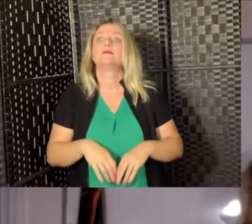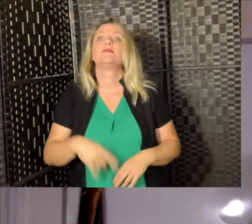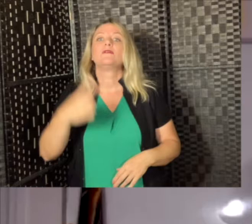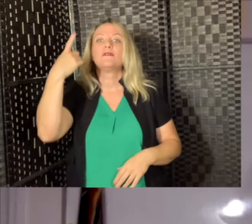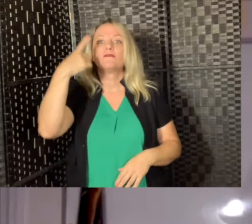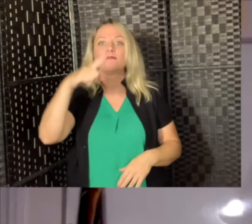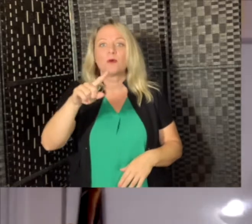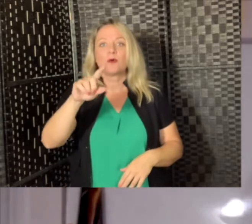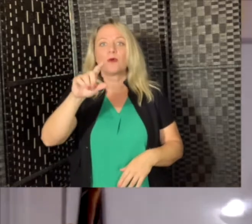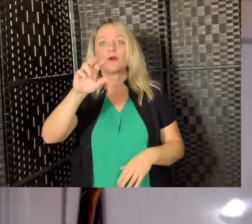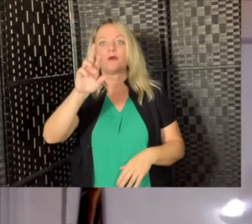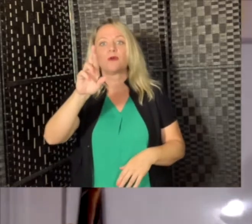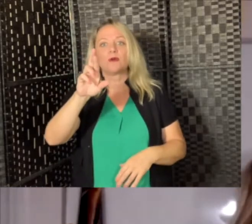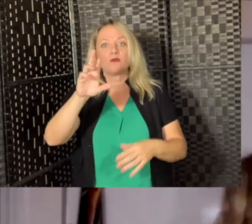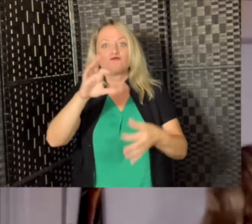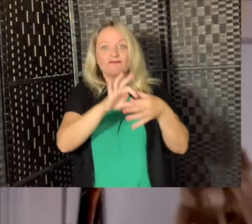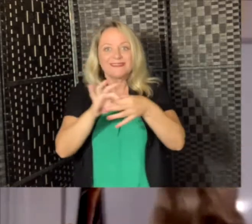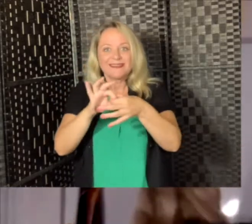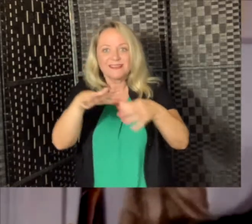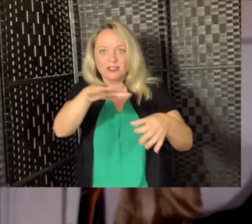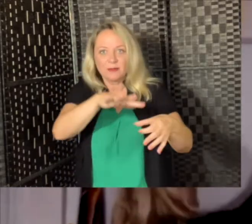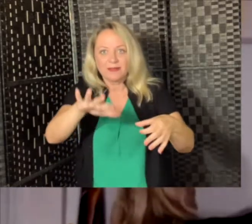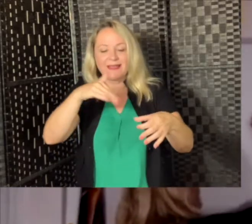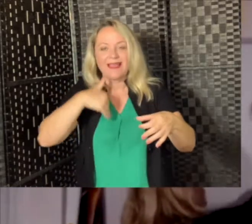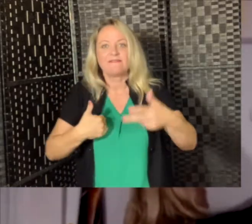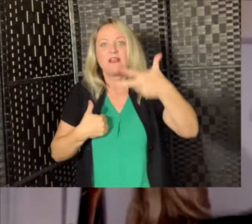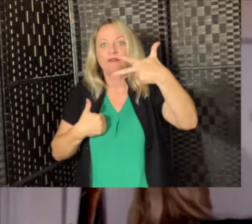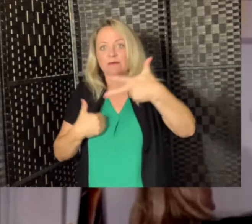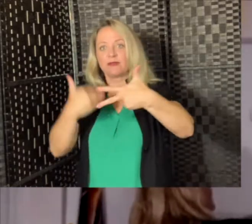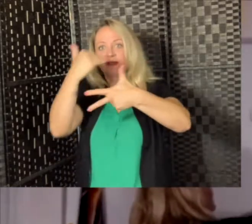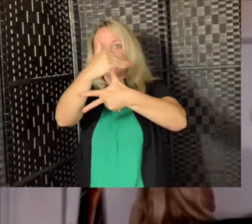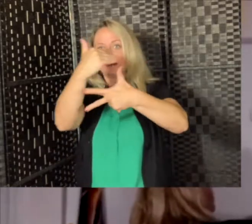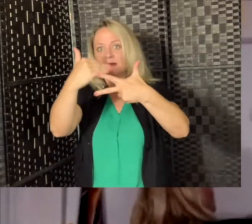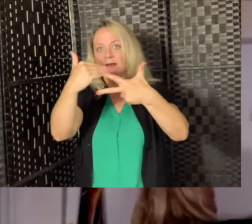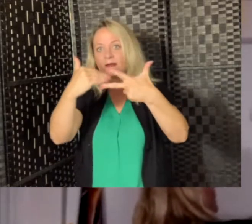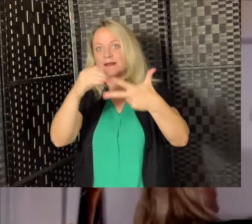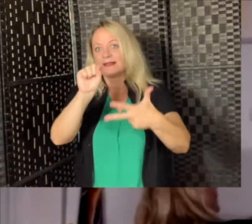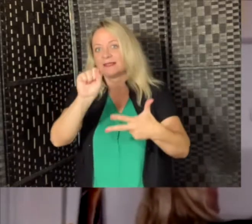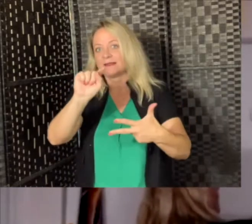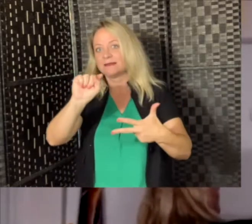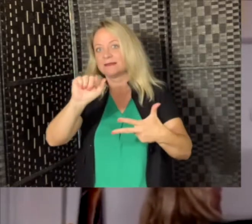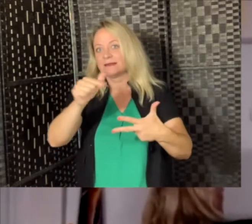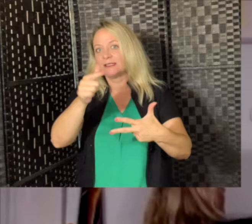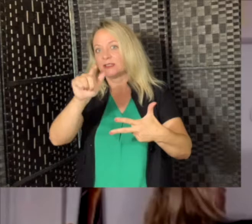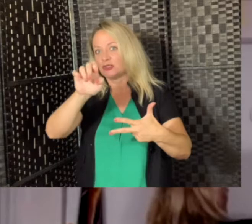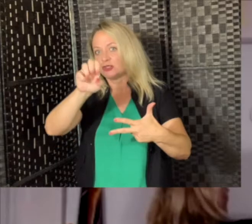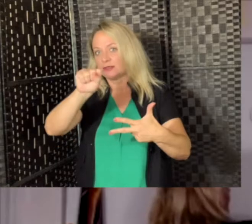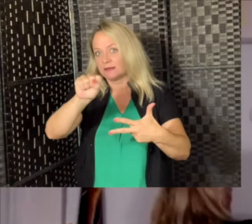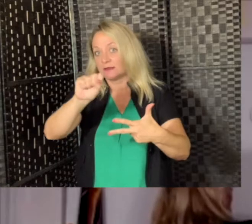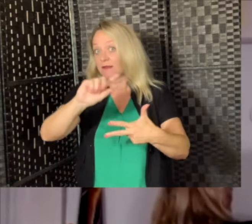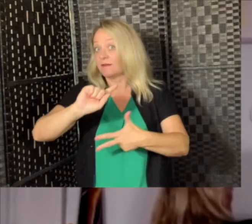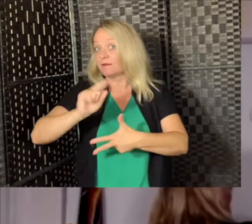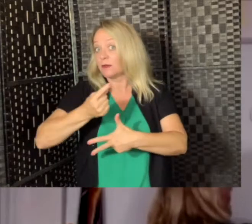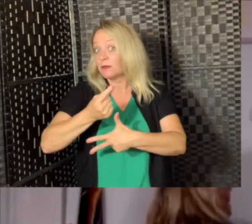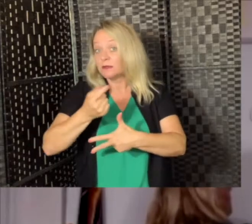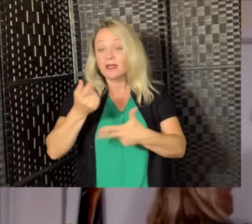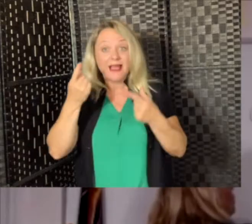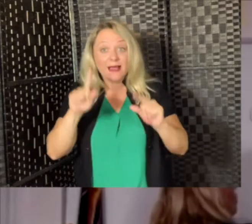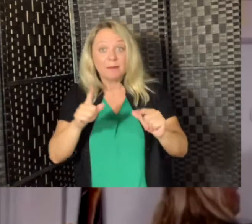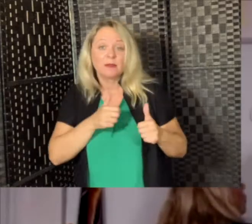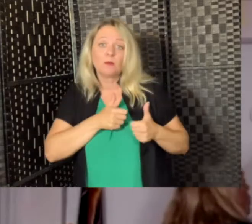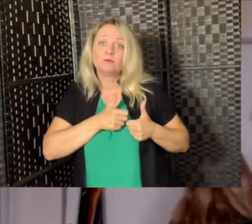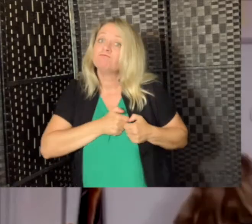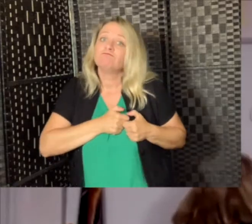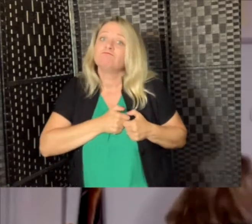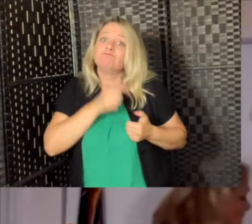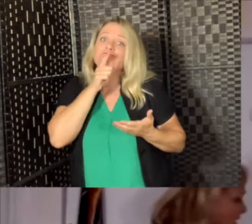this relationship space. The first stage is the romantic love stage. And if you